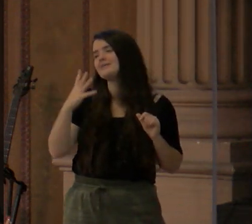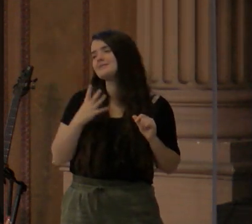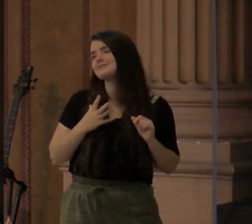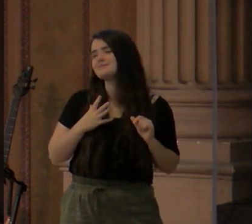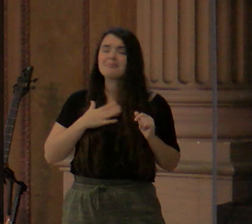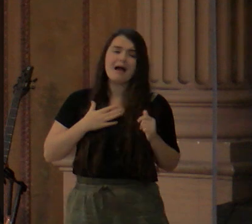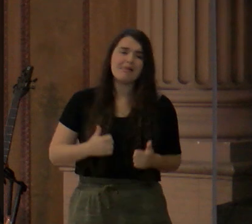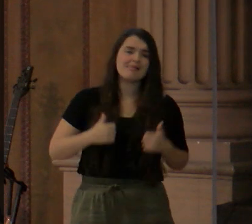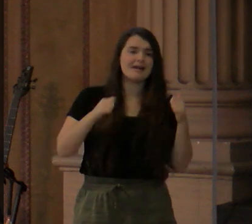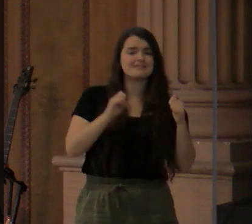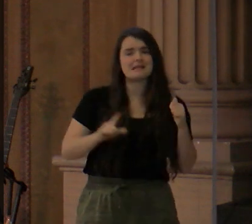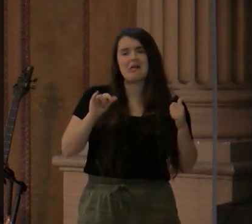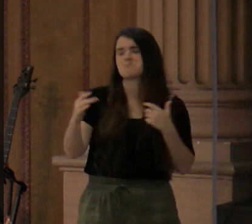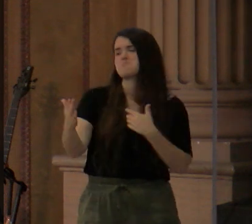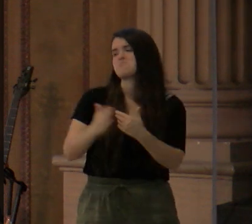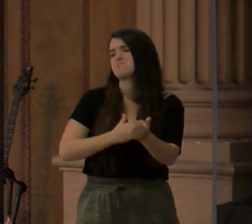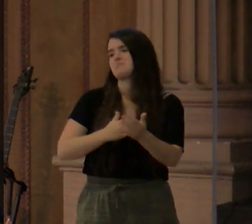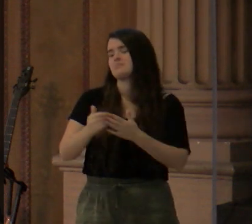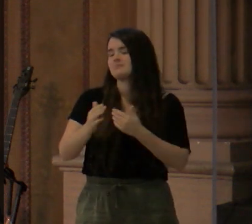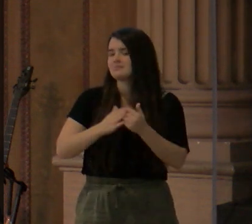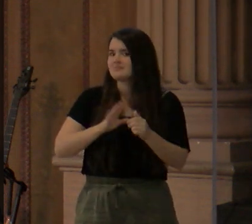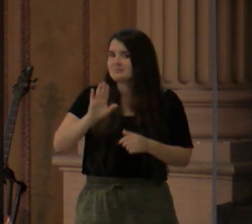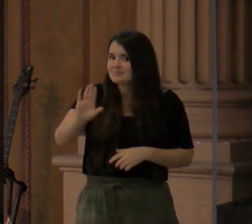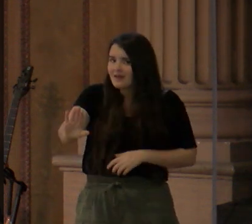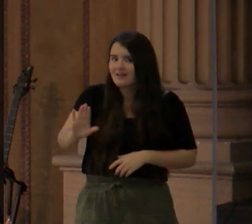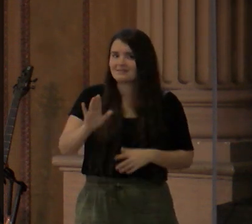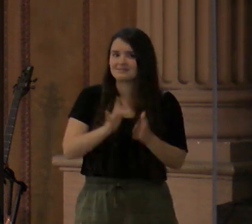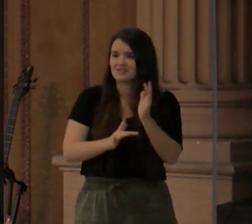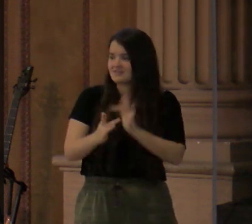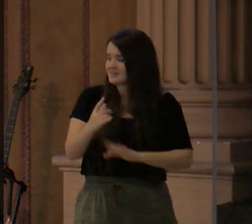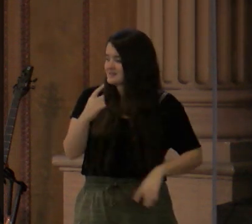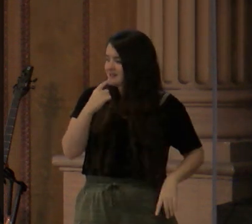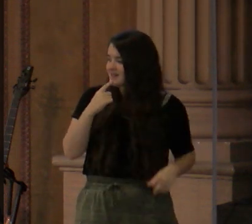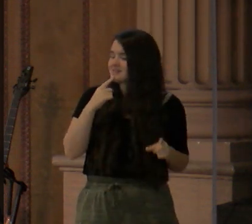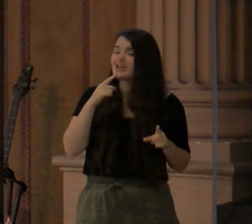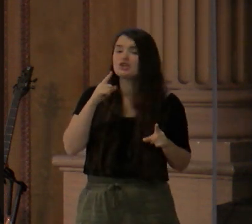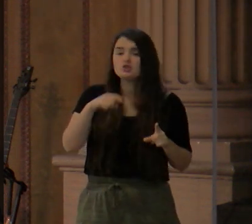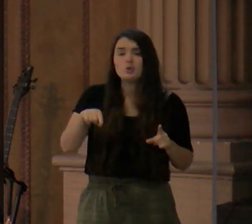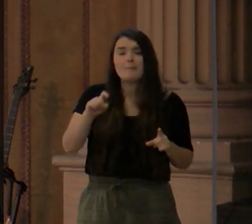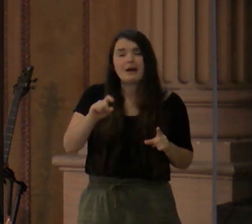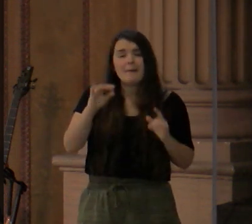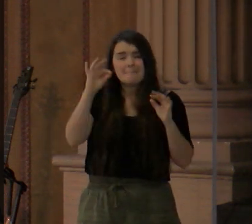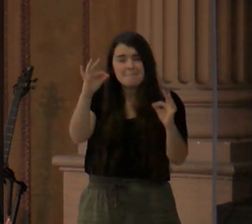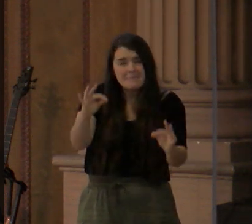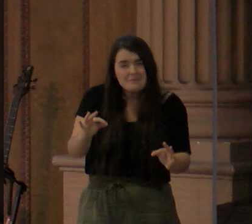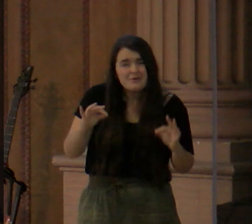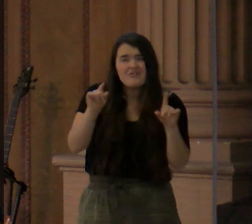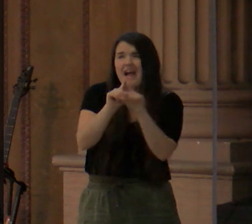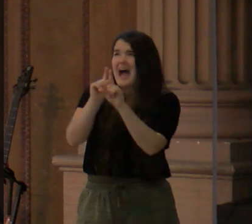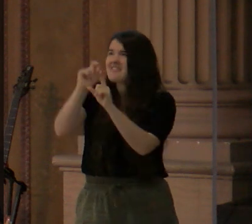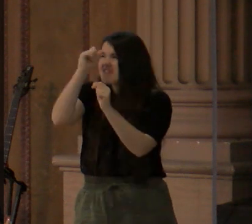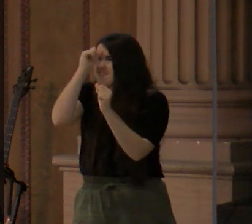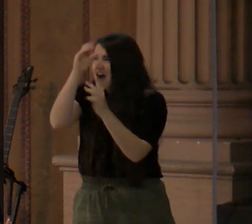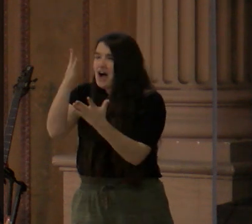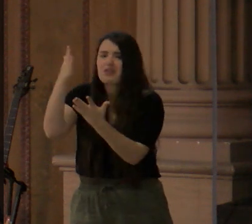Jesus even says this, Matthew 5, 48, you therefore must be perfect as your heavenly father is perfect.